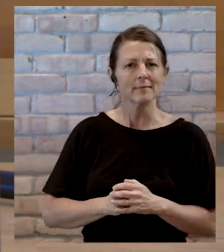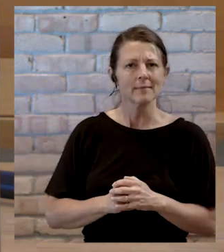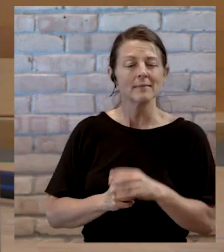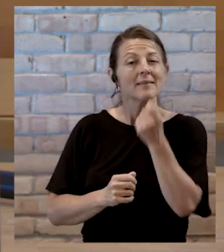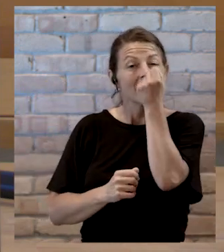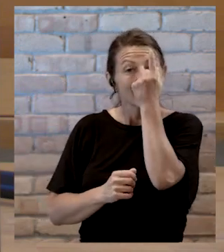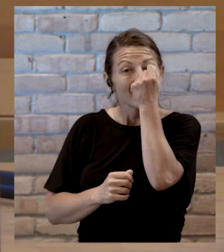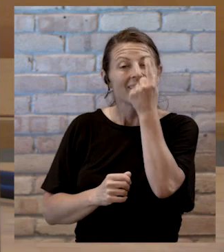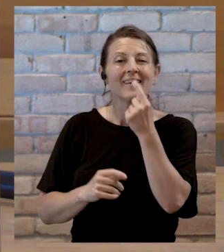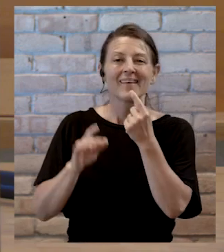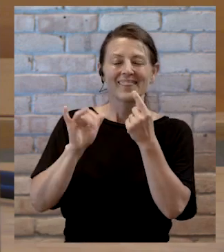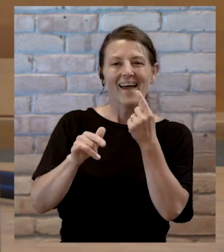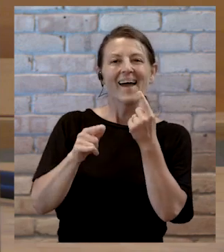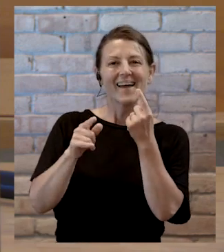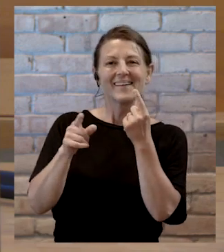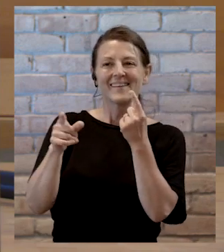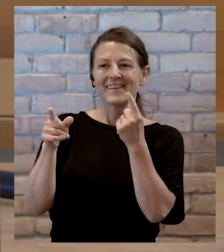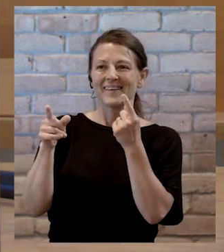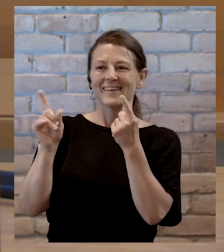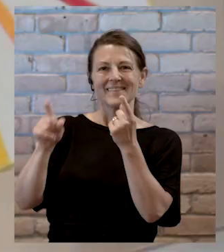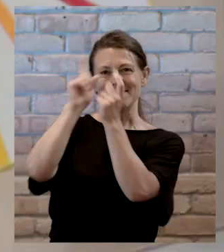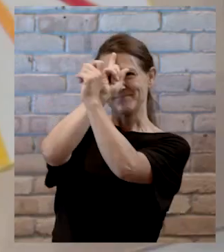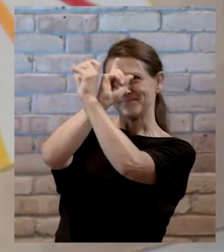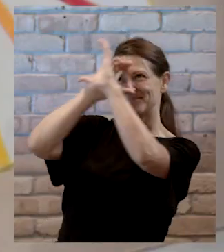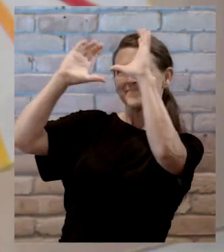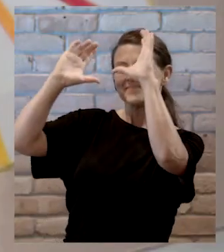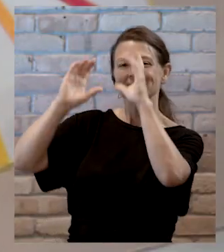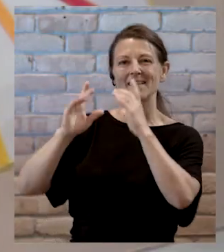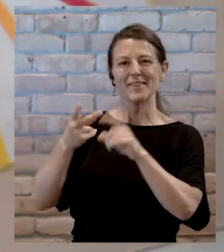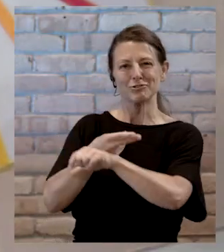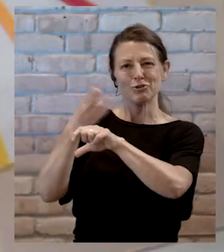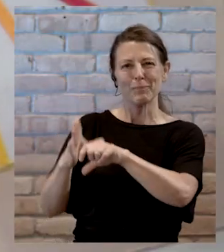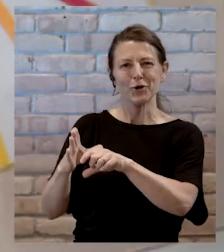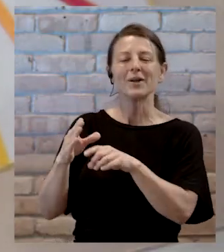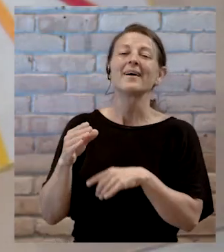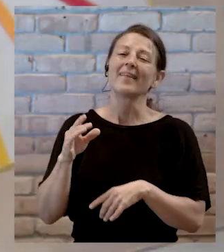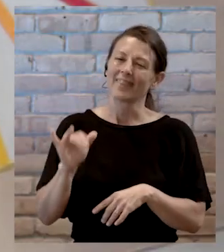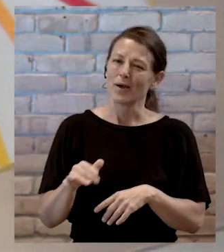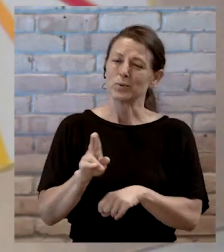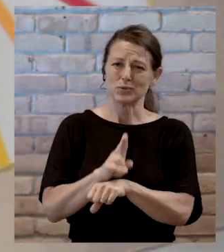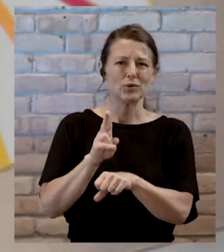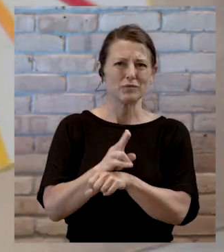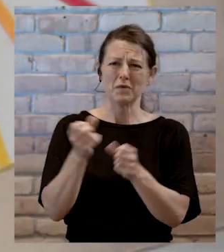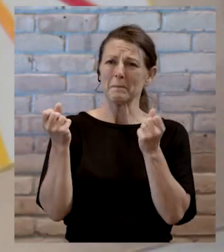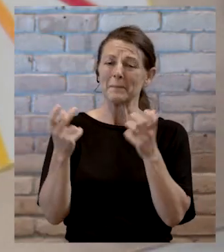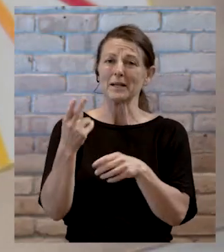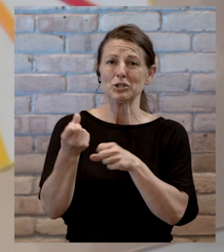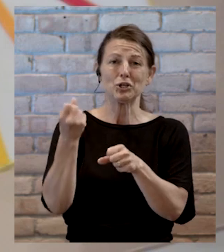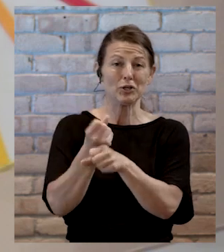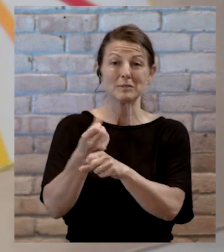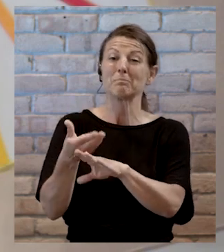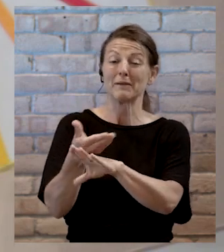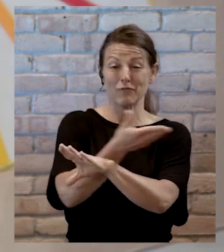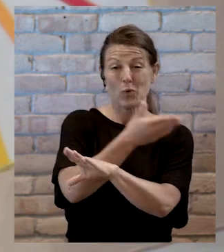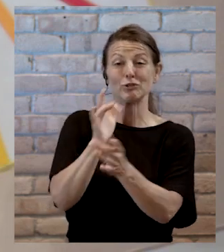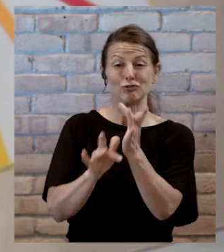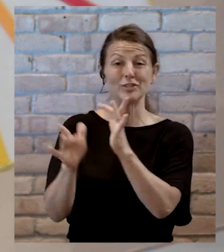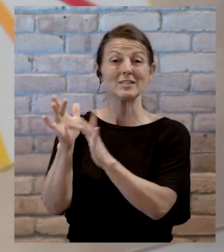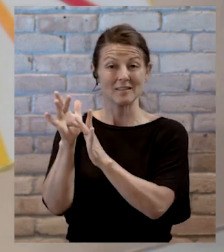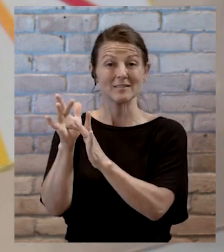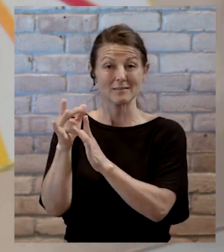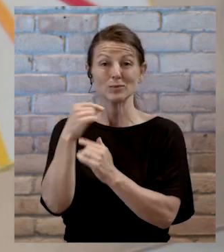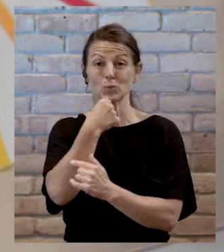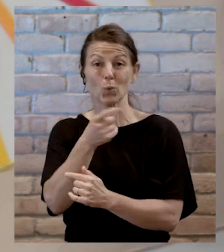You see this imagery of a shepherd. It was used for about 1,000 years before Jesus uses it here in